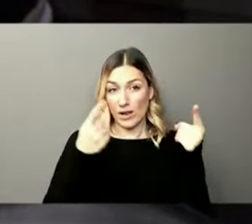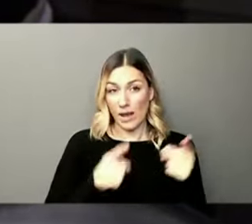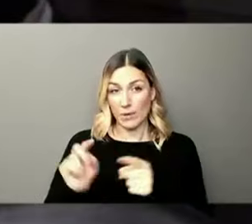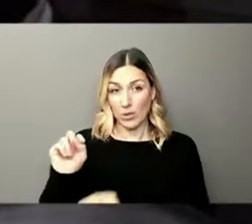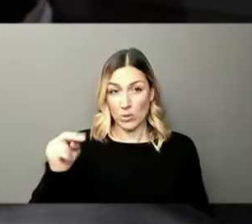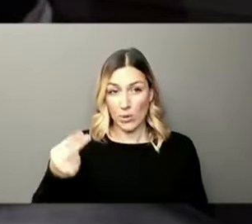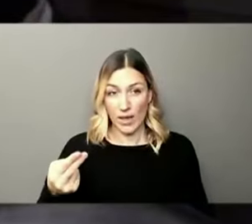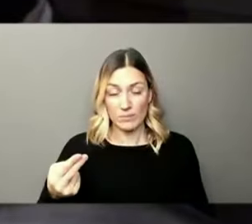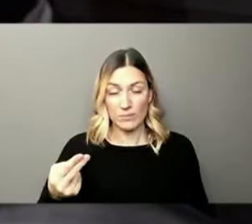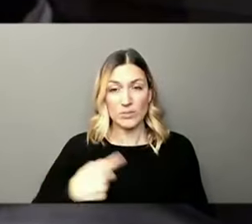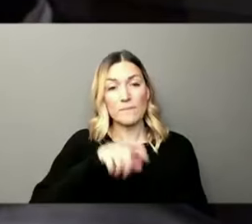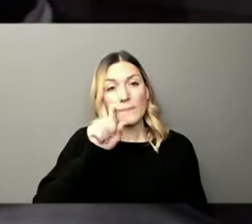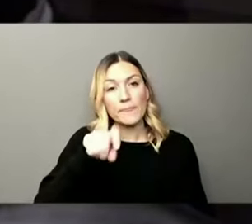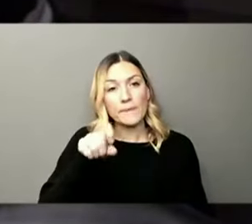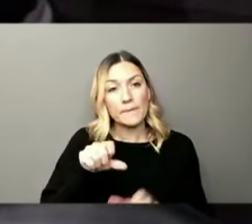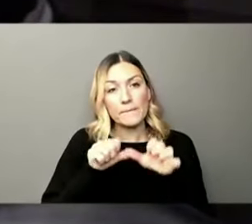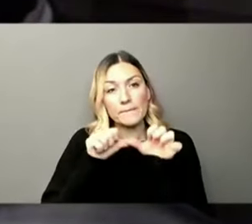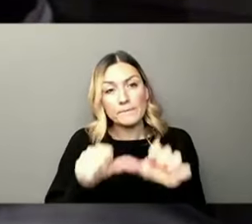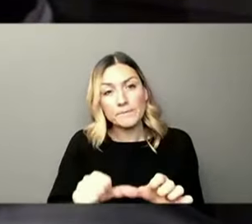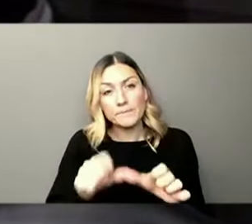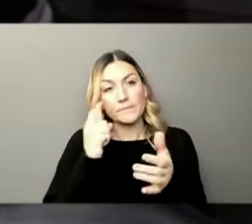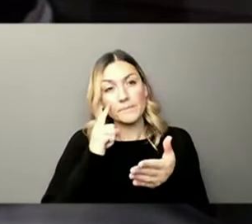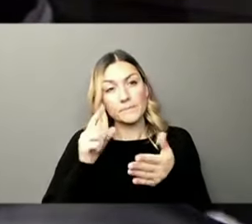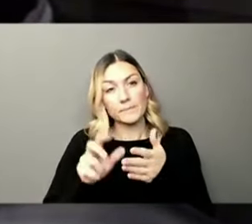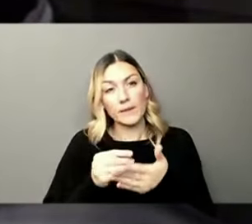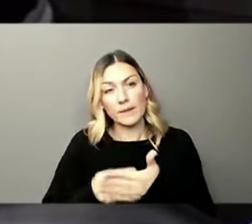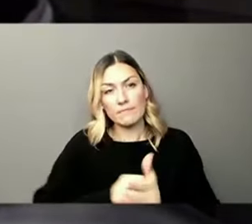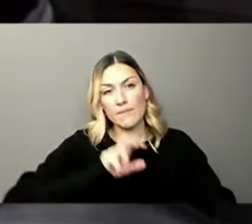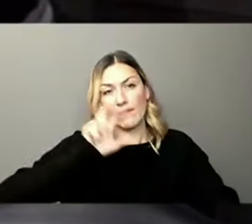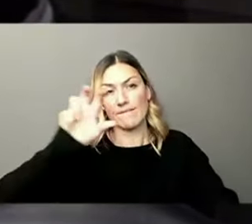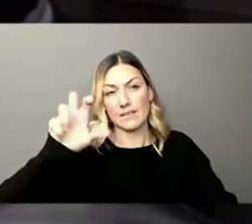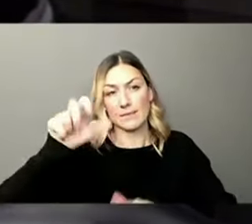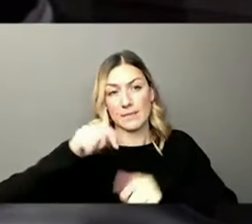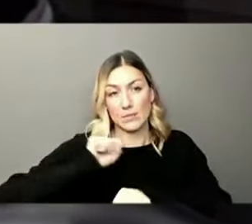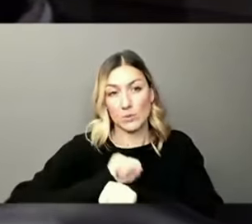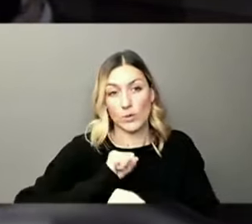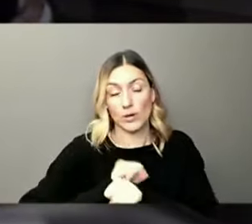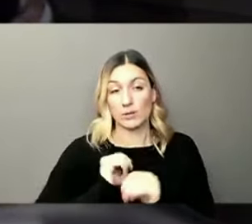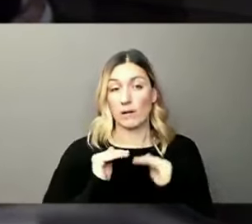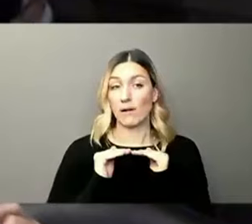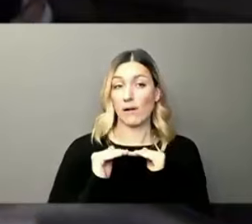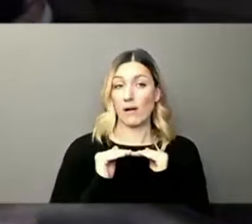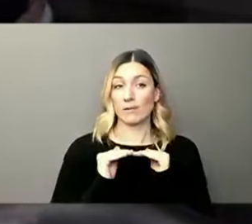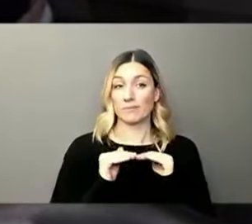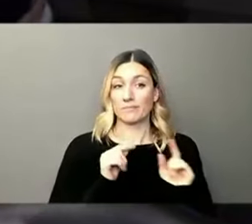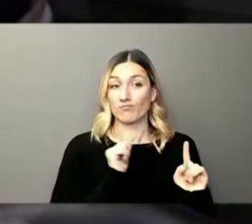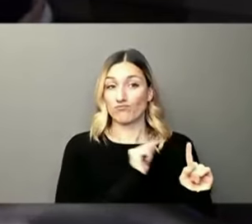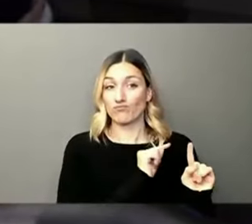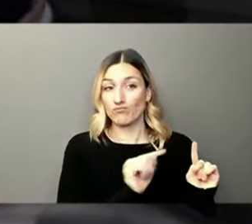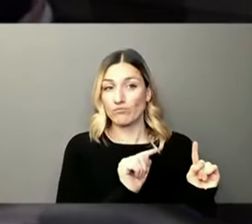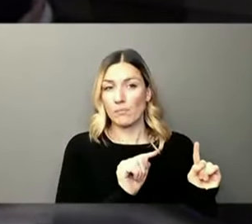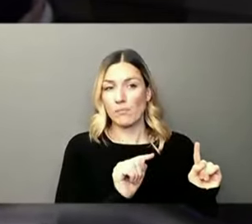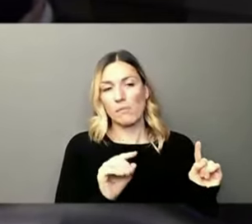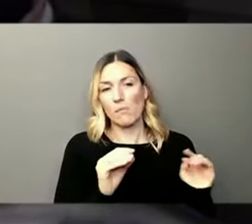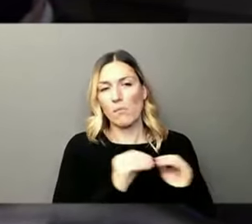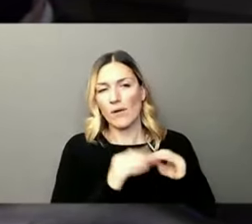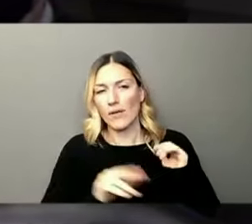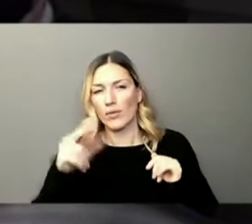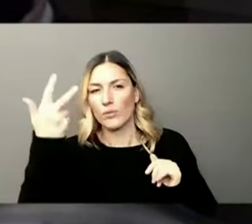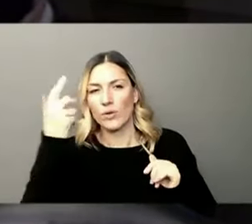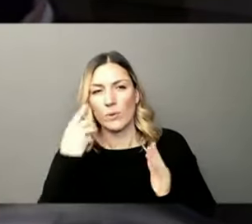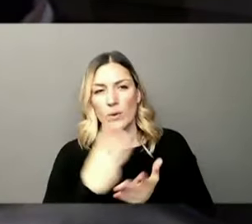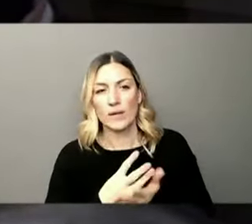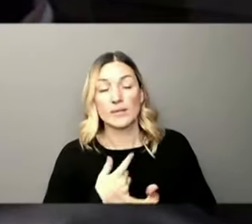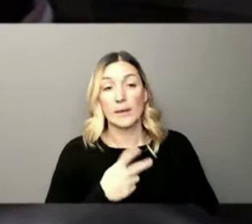and the need for consistent investments in this work. So this is more for my colleagues than for the three witnesses. Patients in New Hampshire have benefited from